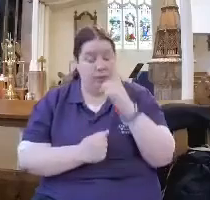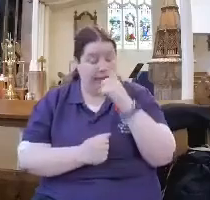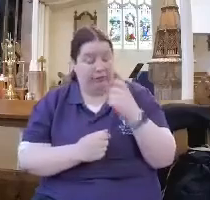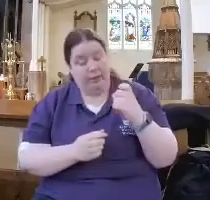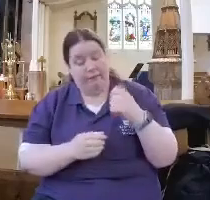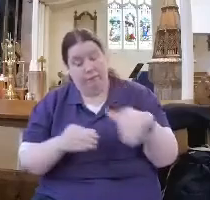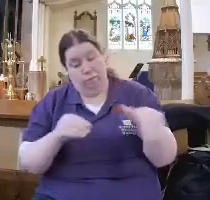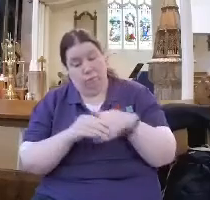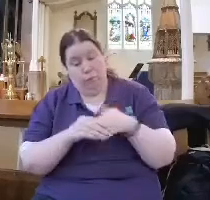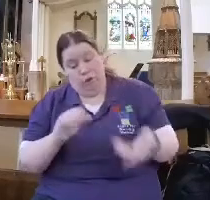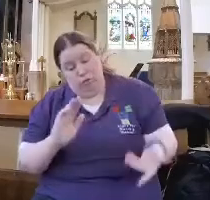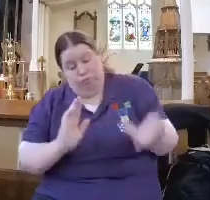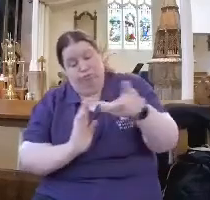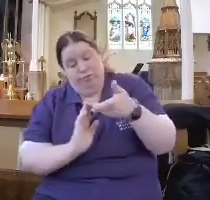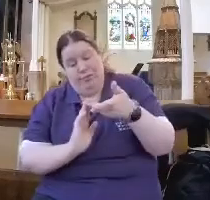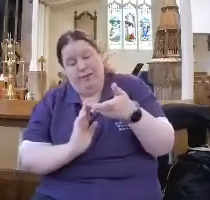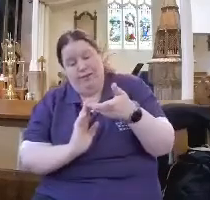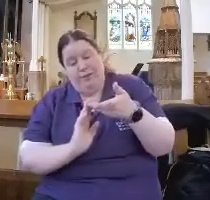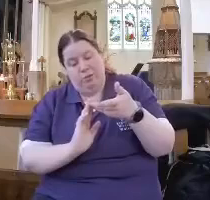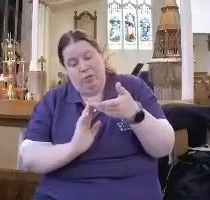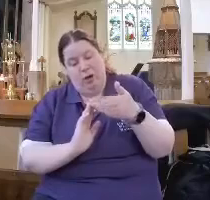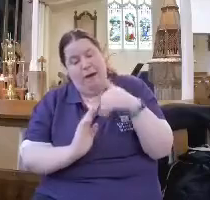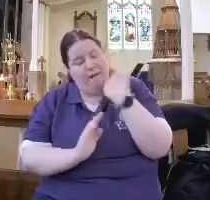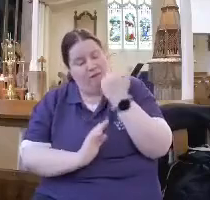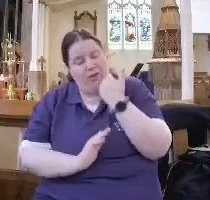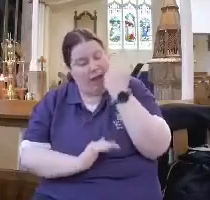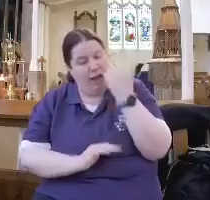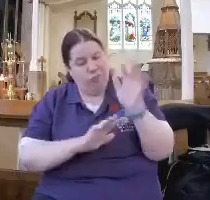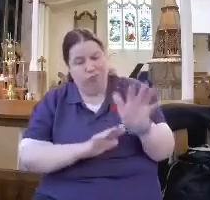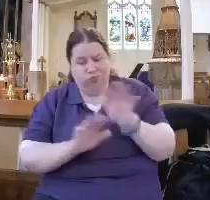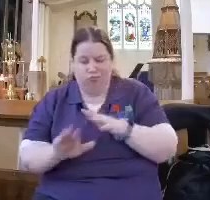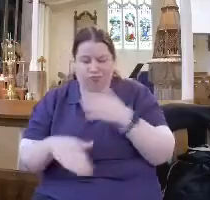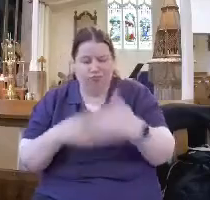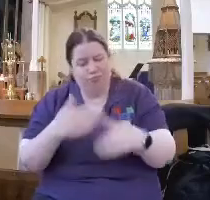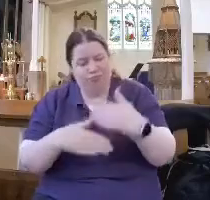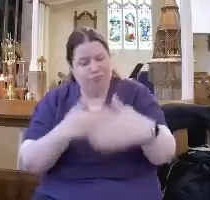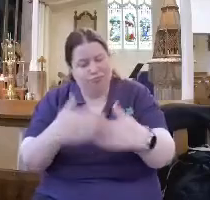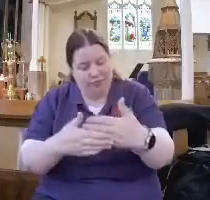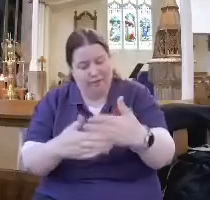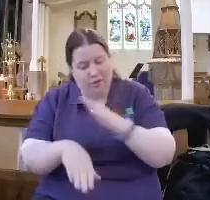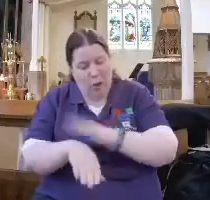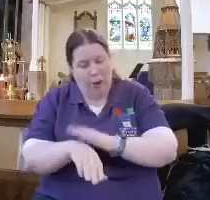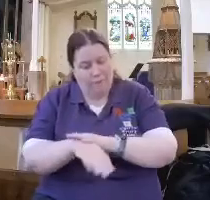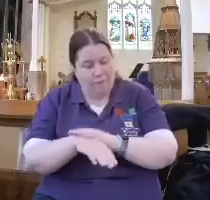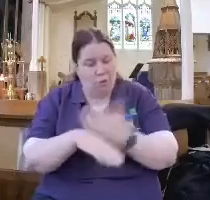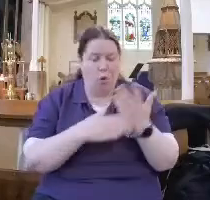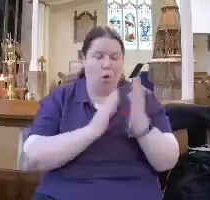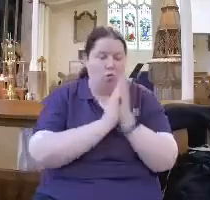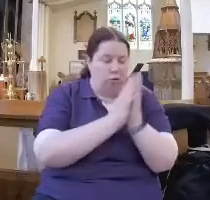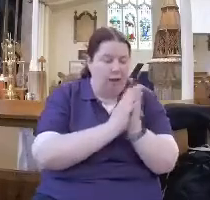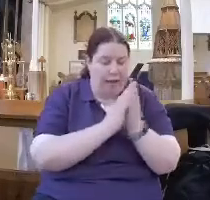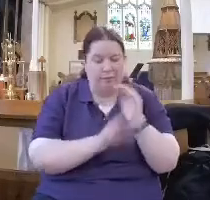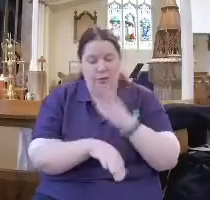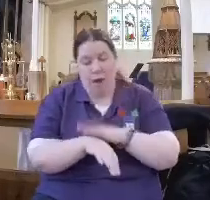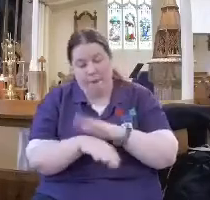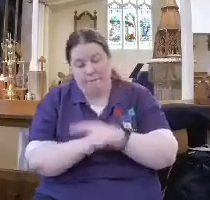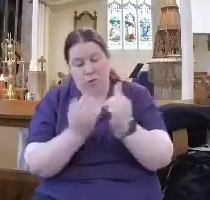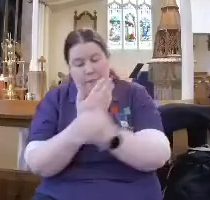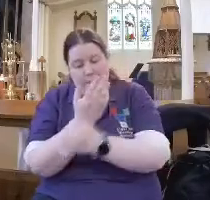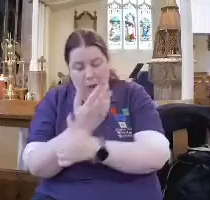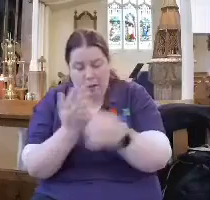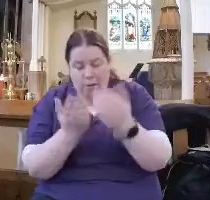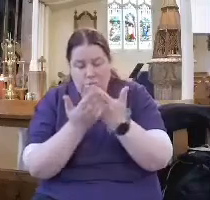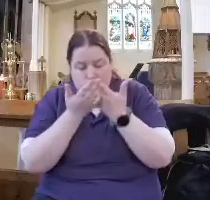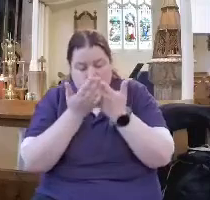life, it would ensure that we give time to these things, to prayer and to Bible reading and to come to church, and that they don't get